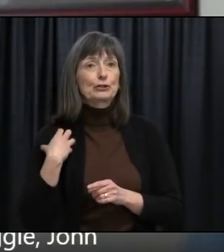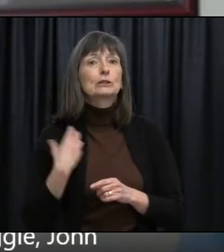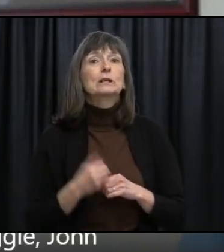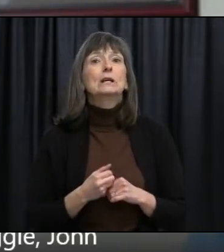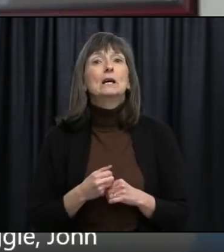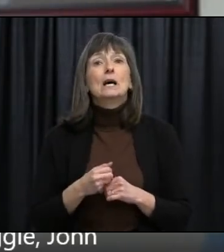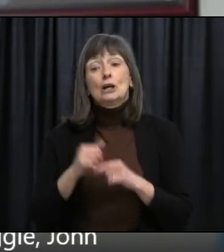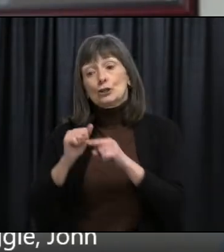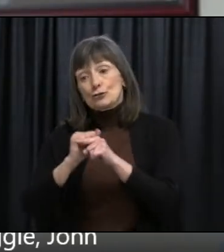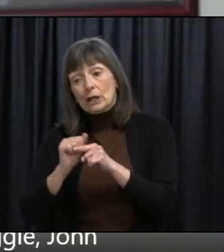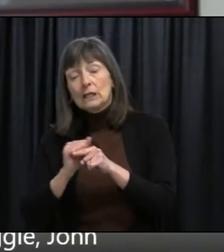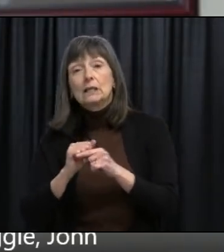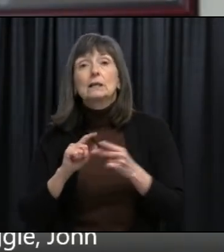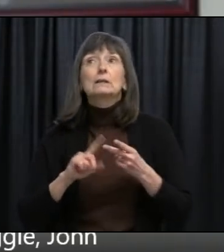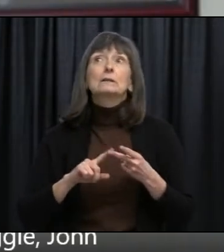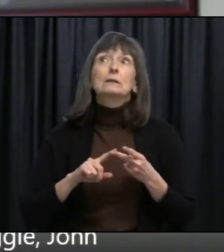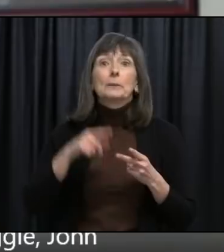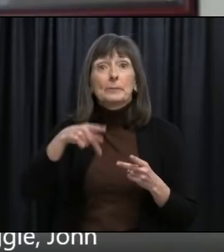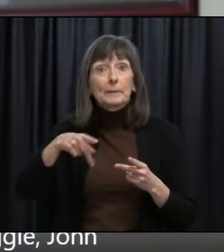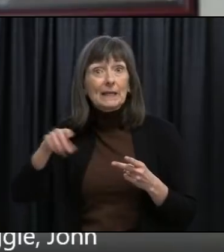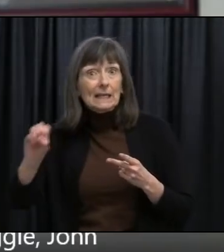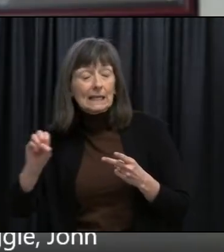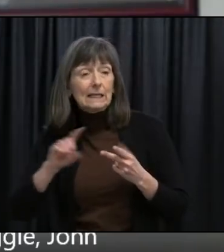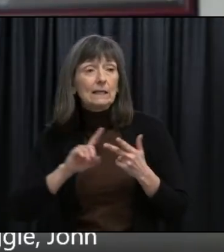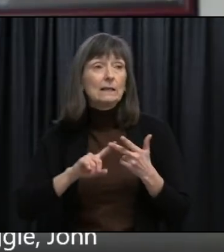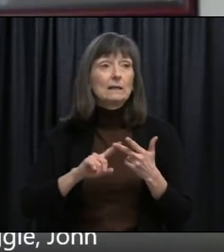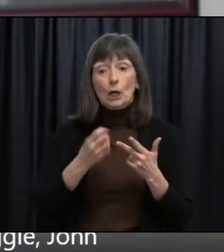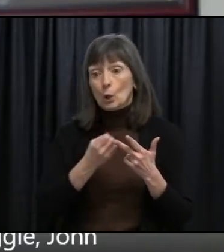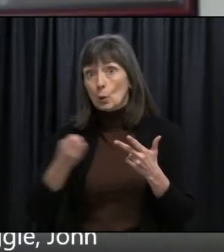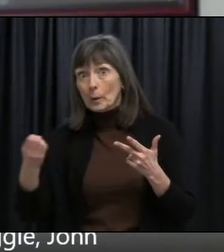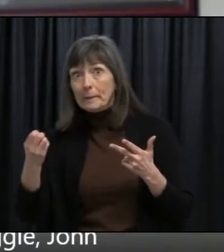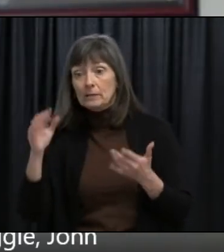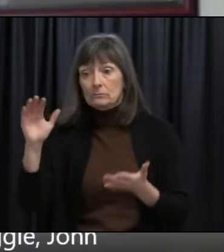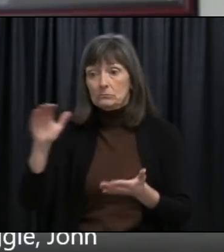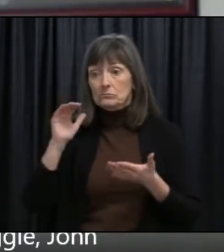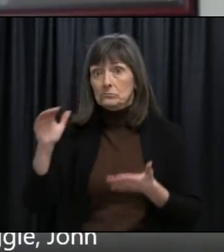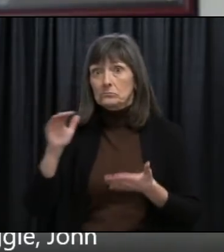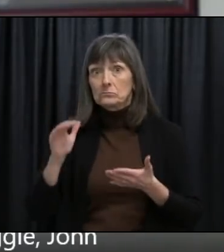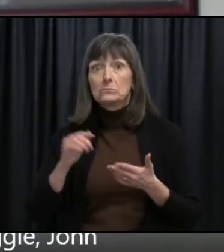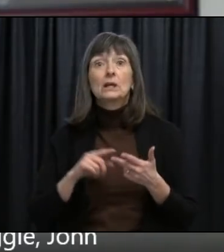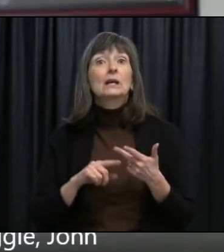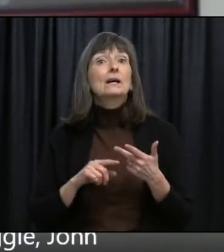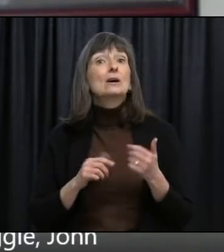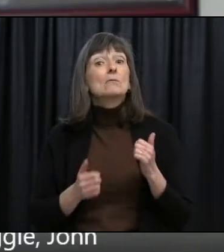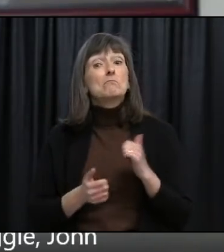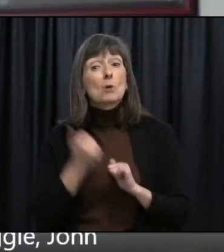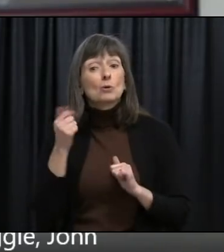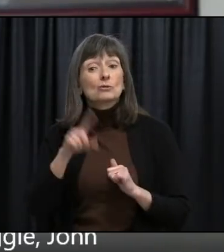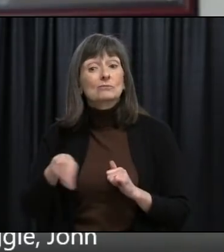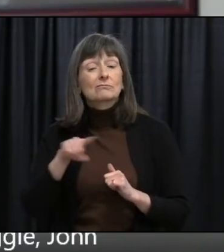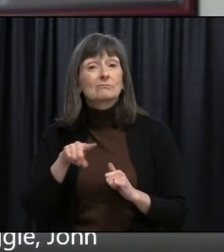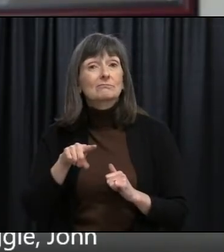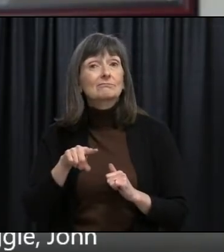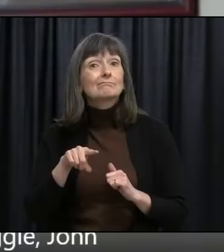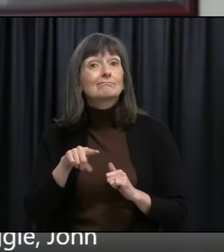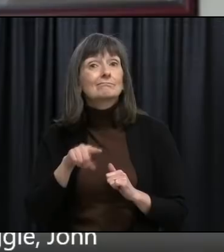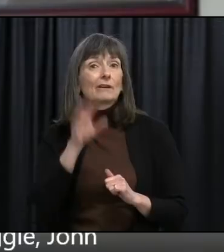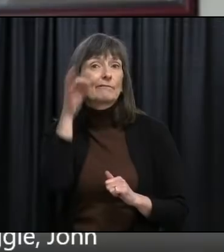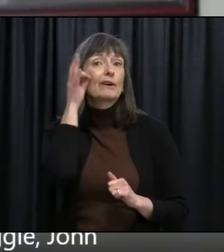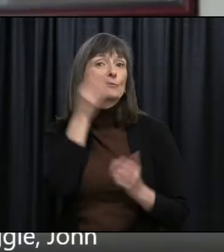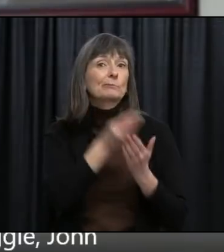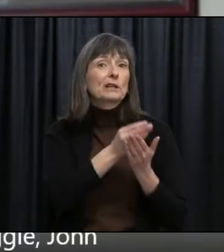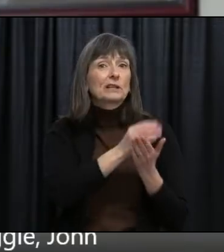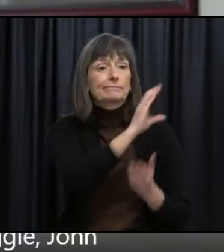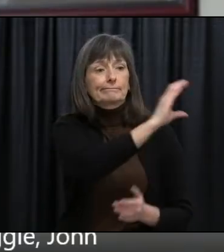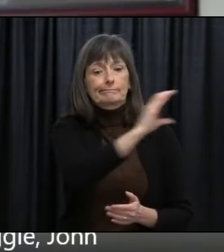and training and supplies was actually covered by federal funding. I